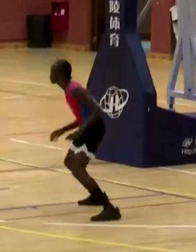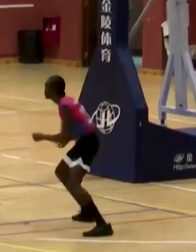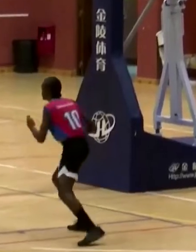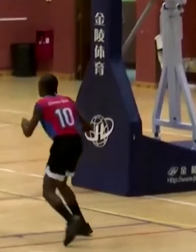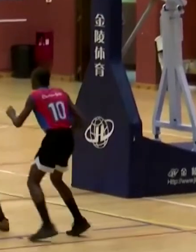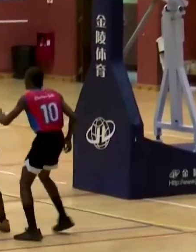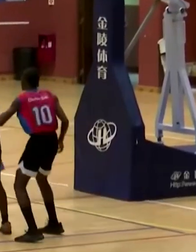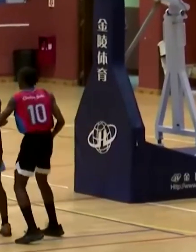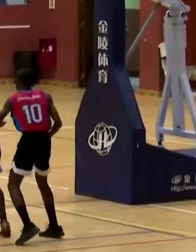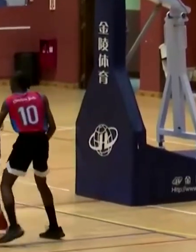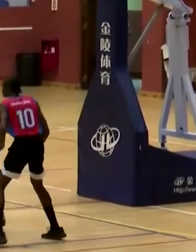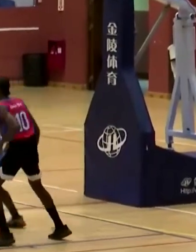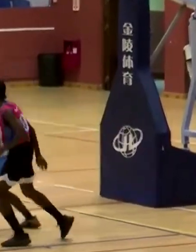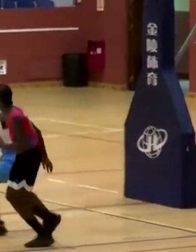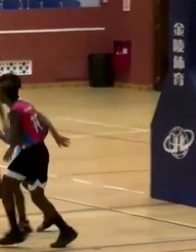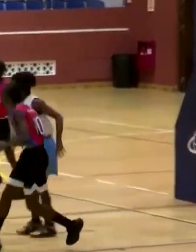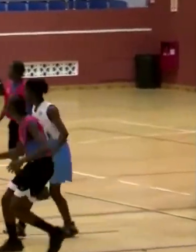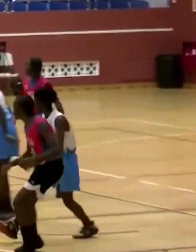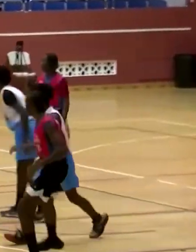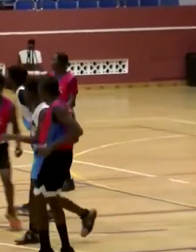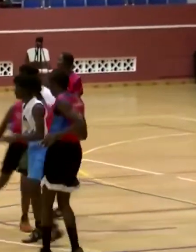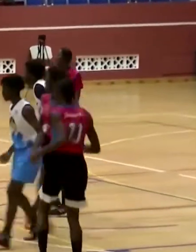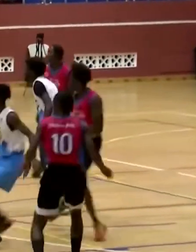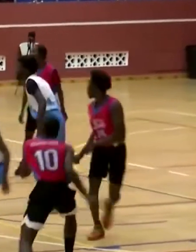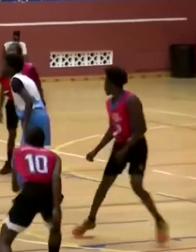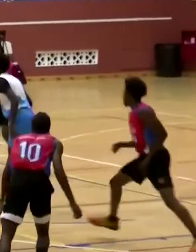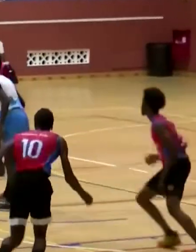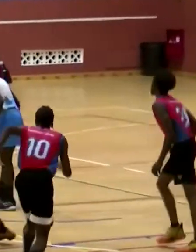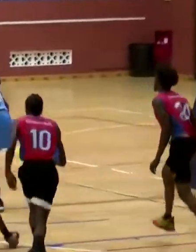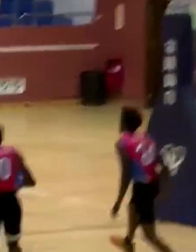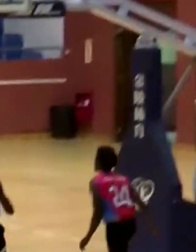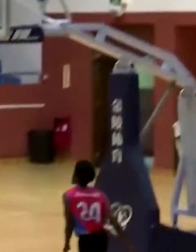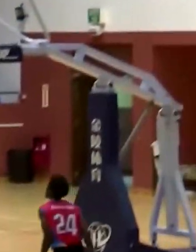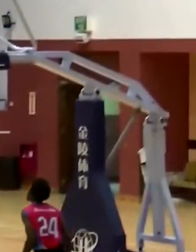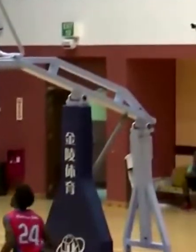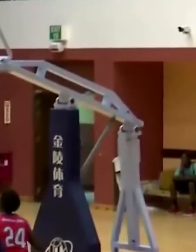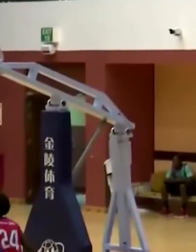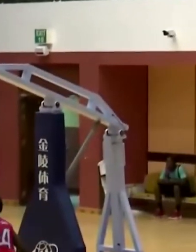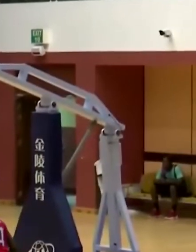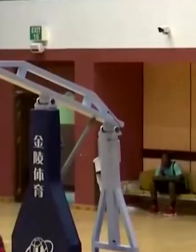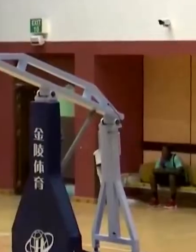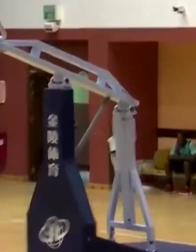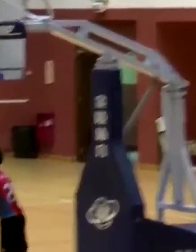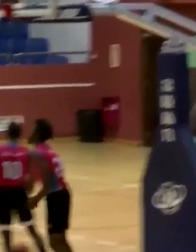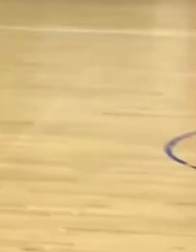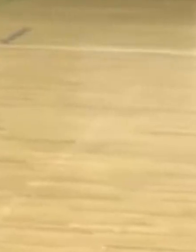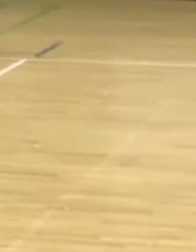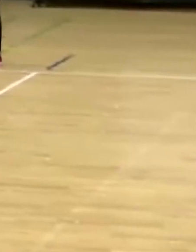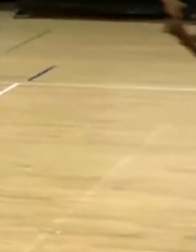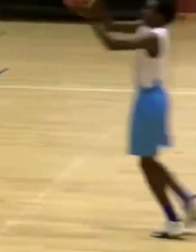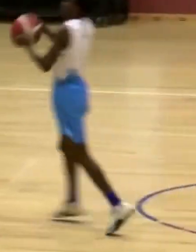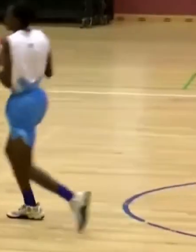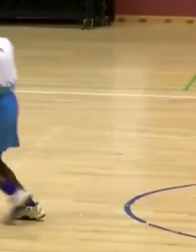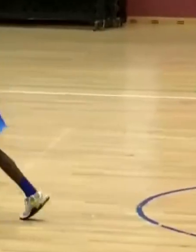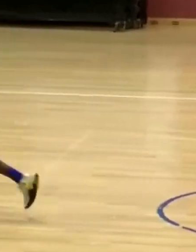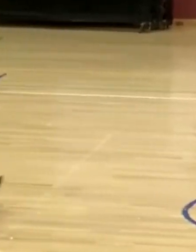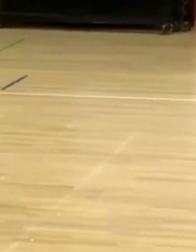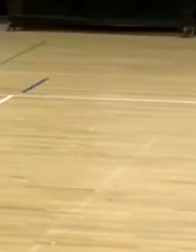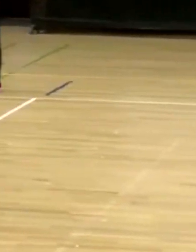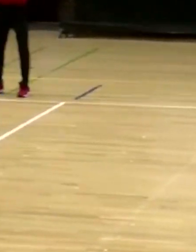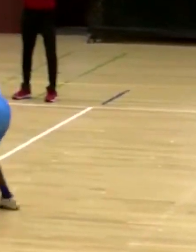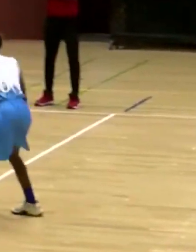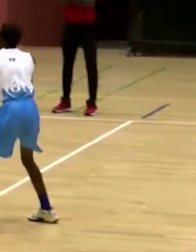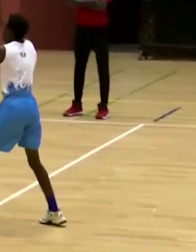And just look at this clean shooting from beyond the arc. That's Simeon Maynard with the swish. The Kings with the ball,